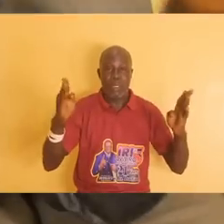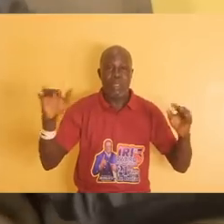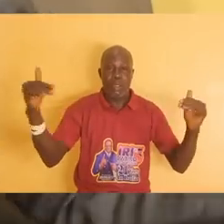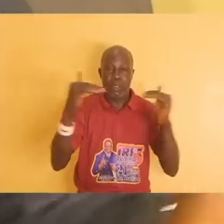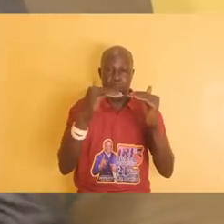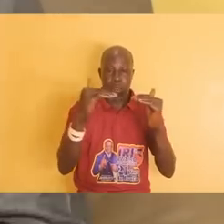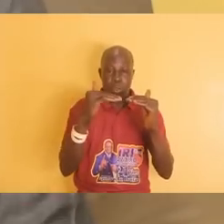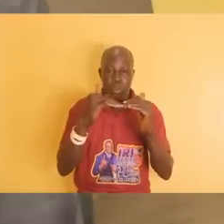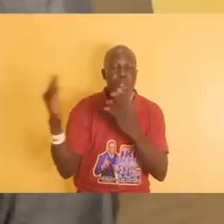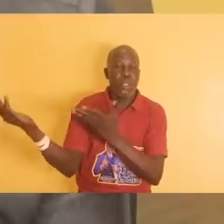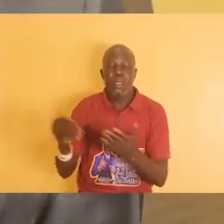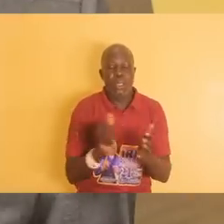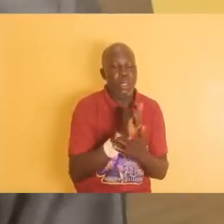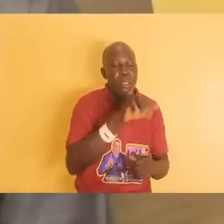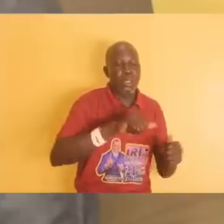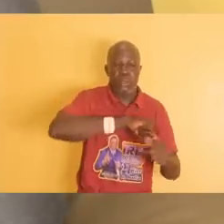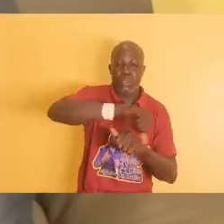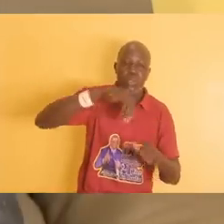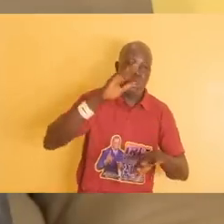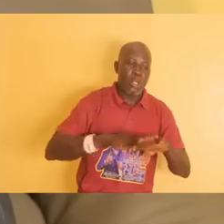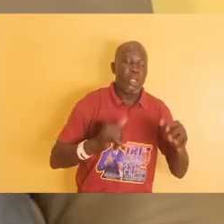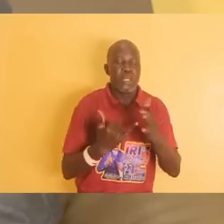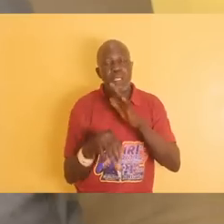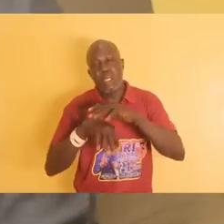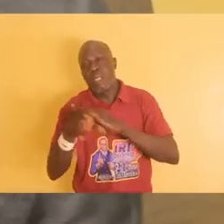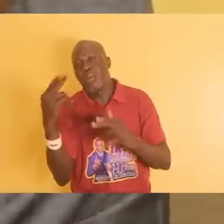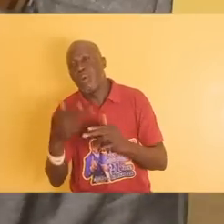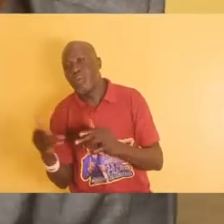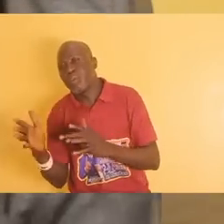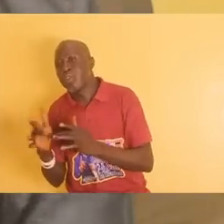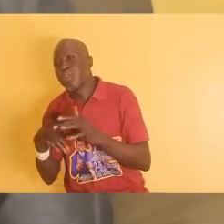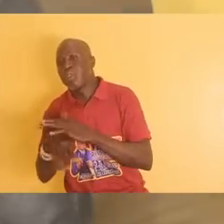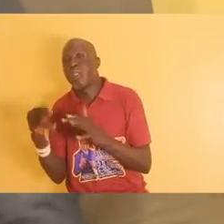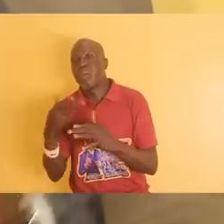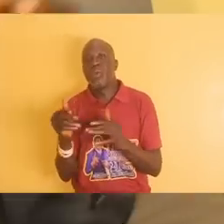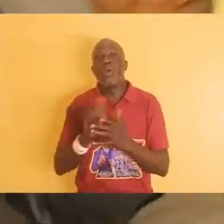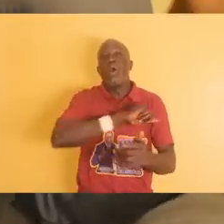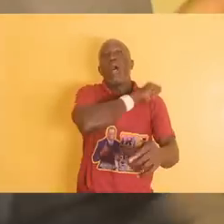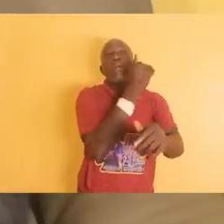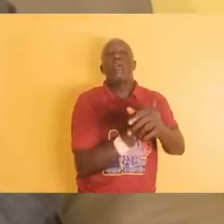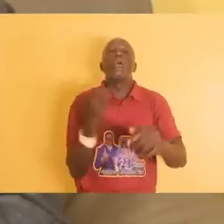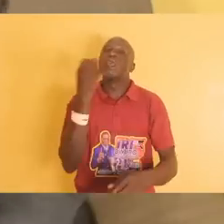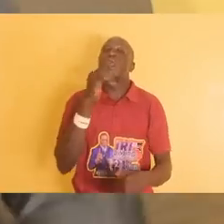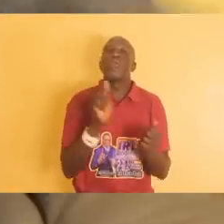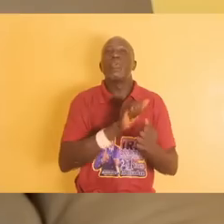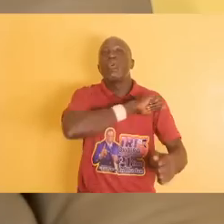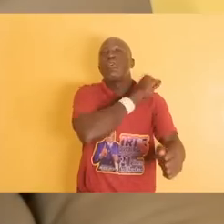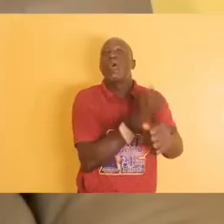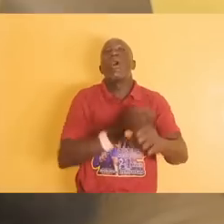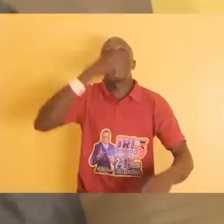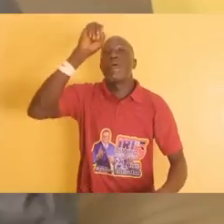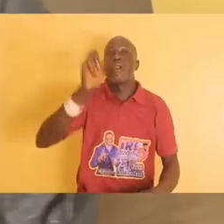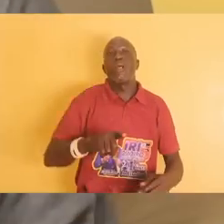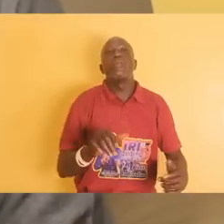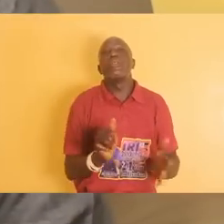shout, everybody run! That's your home. I yet get more talent in the church. In the name of Jesus, I send him up in song. I speak with